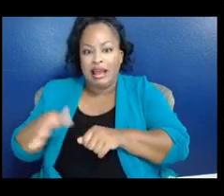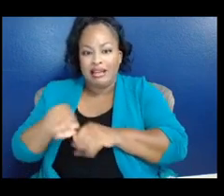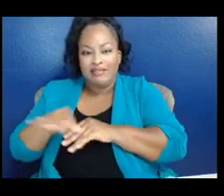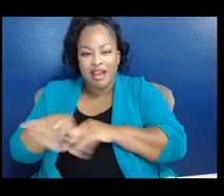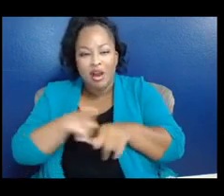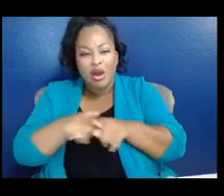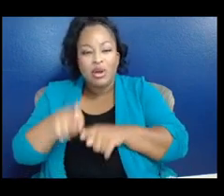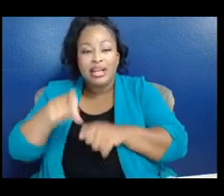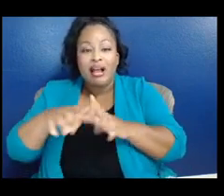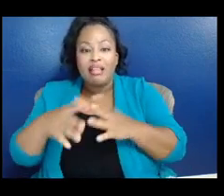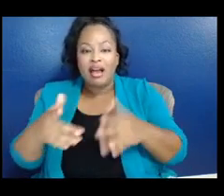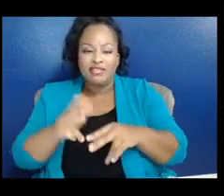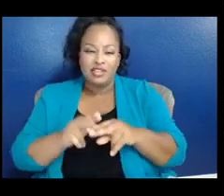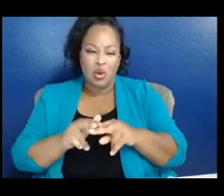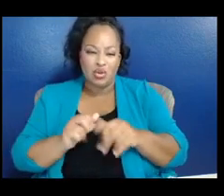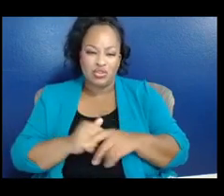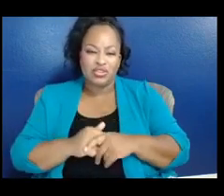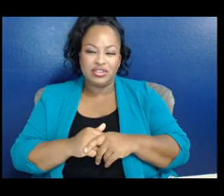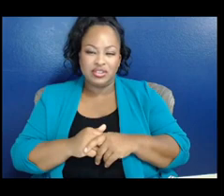of salt,